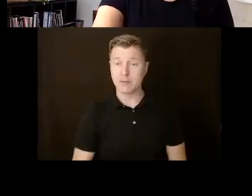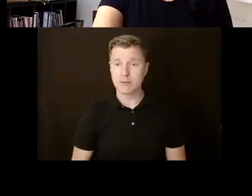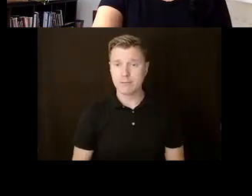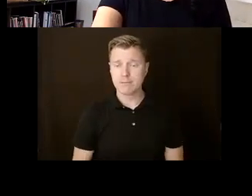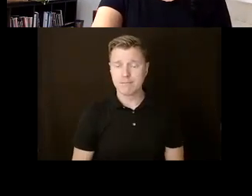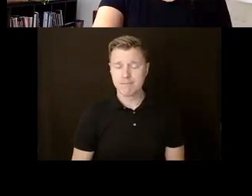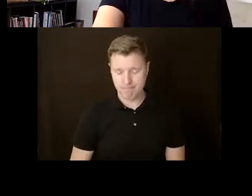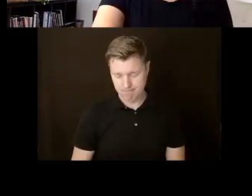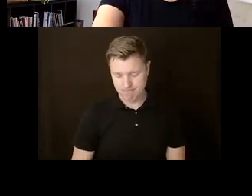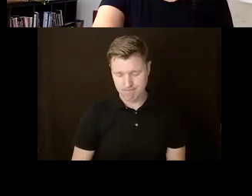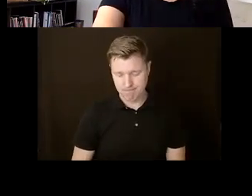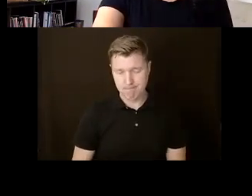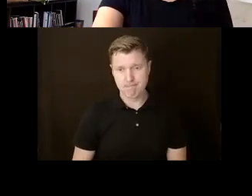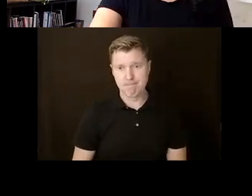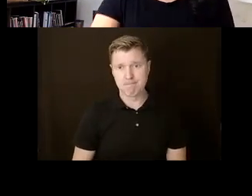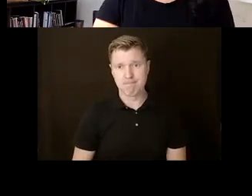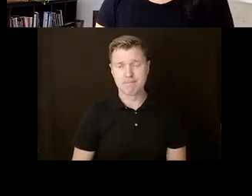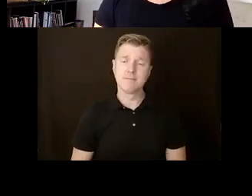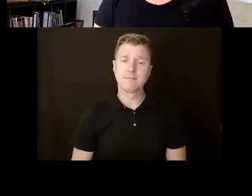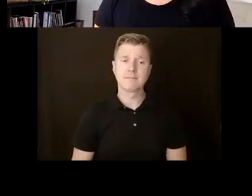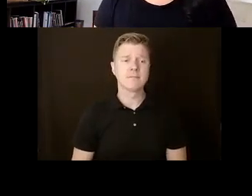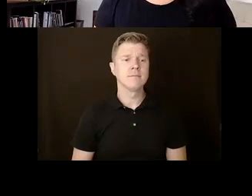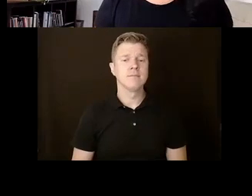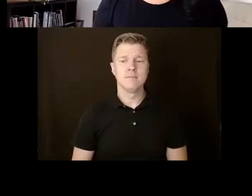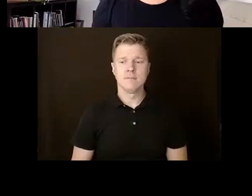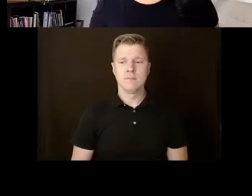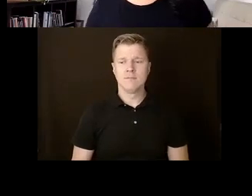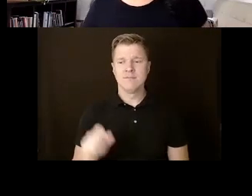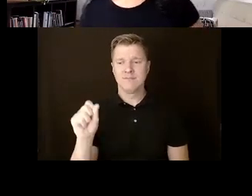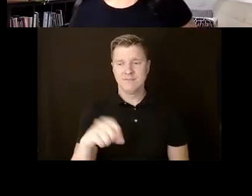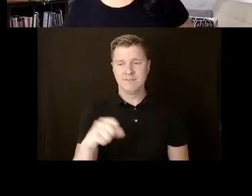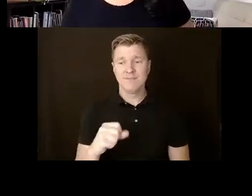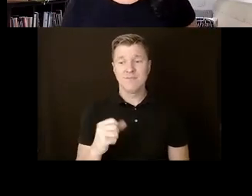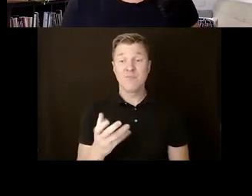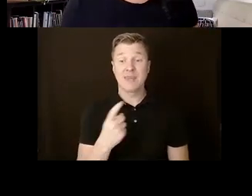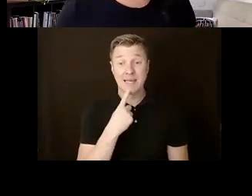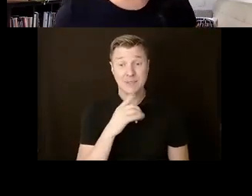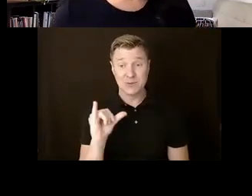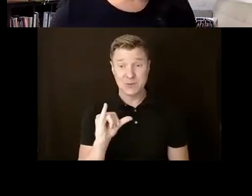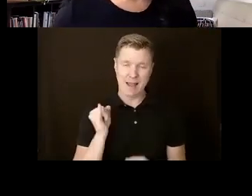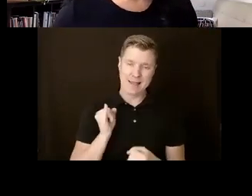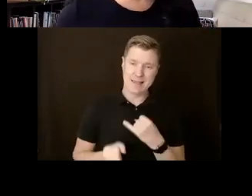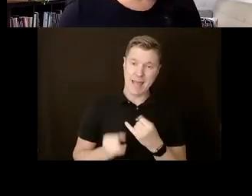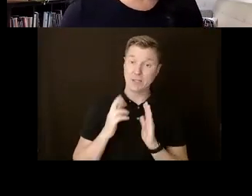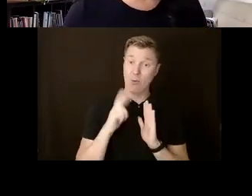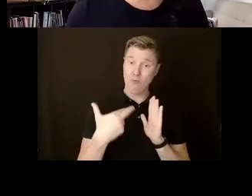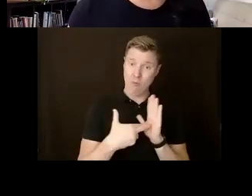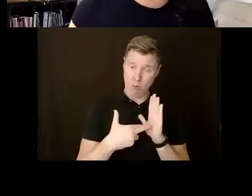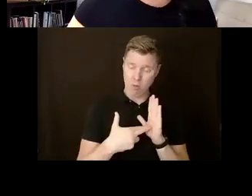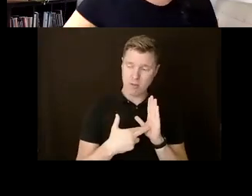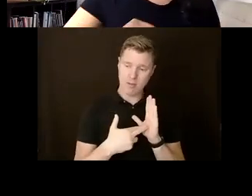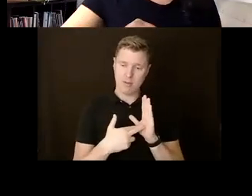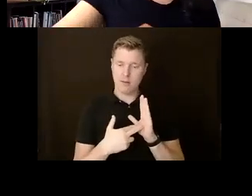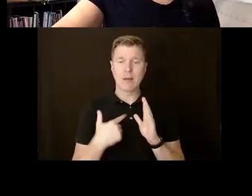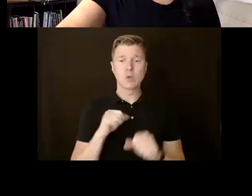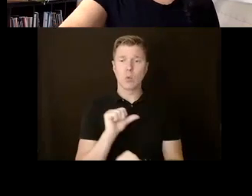So yes, we won't. I feel like another thing I want to say is, you know, in my last role, I was working